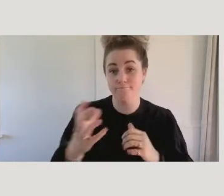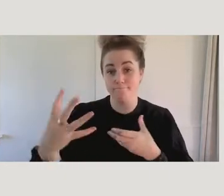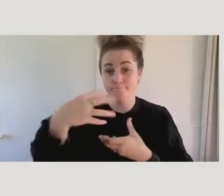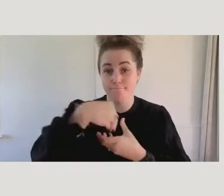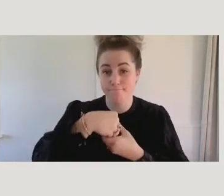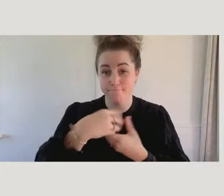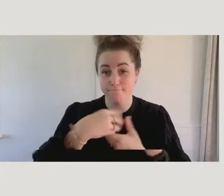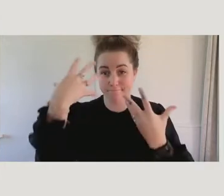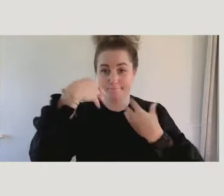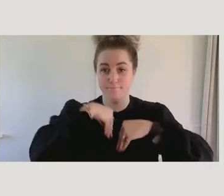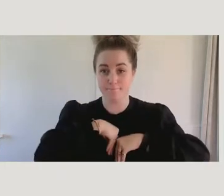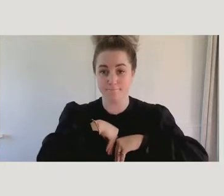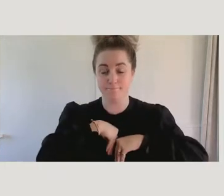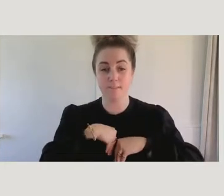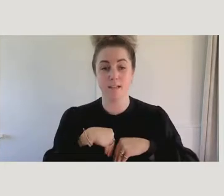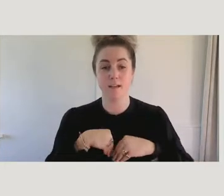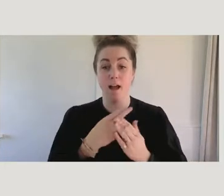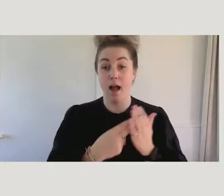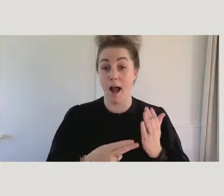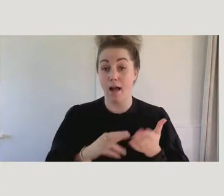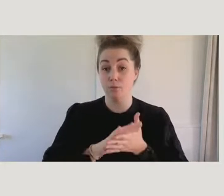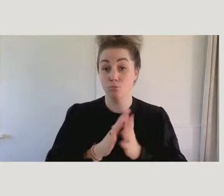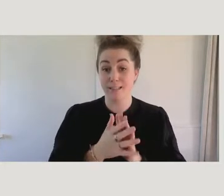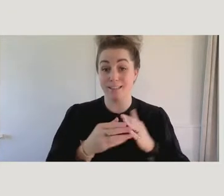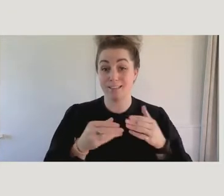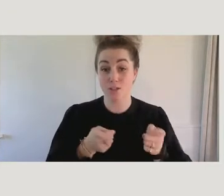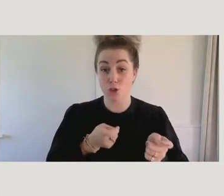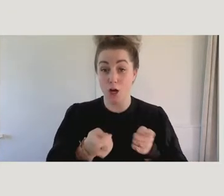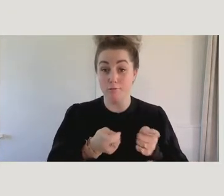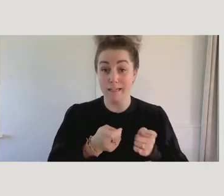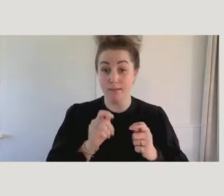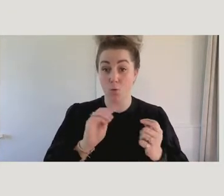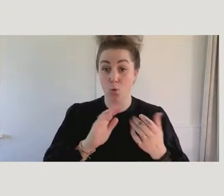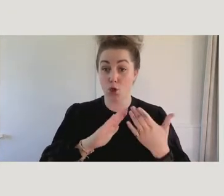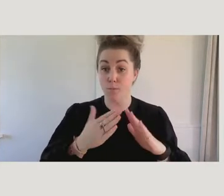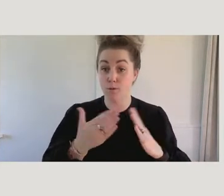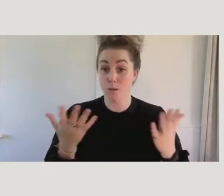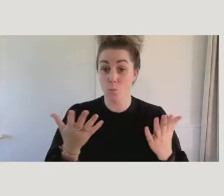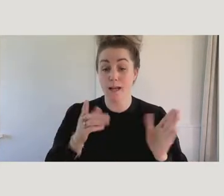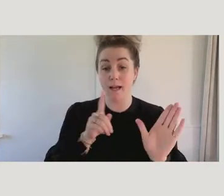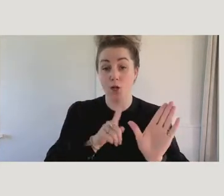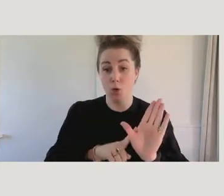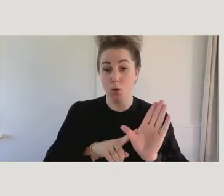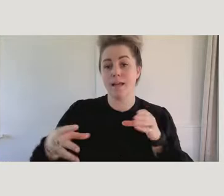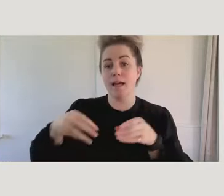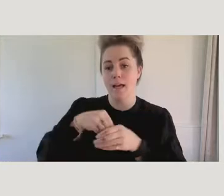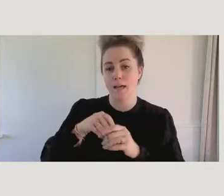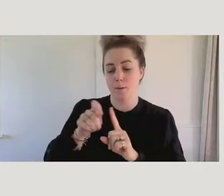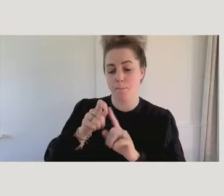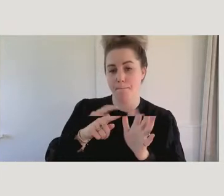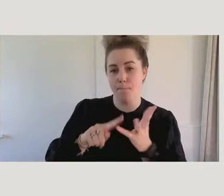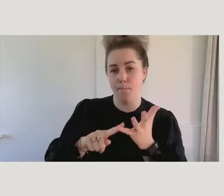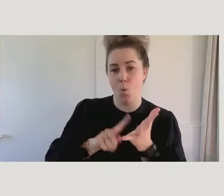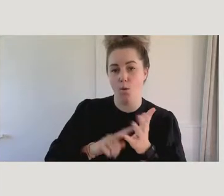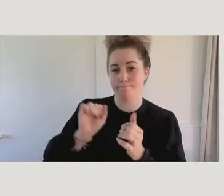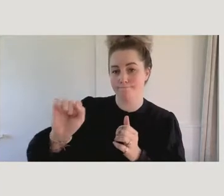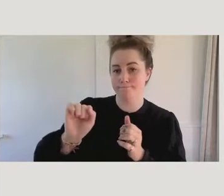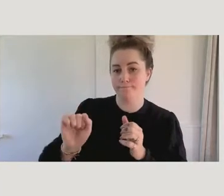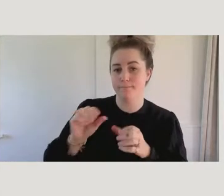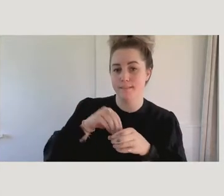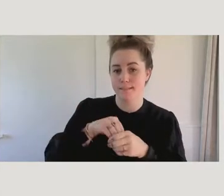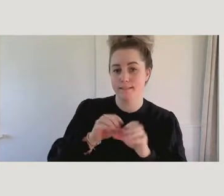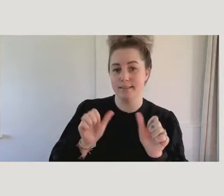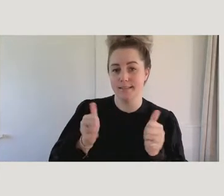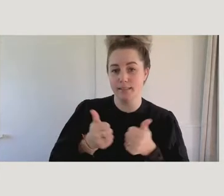I'm the art practice director for community and youth and Paul's team and I'm really